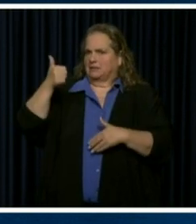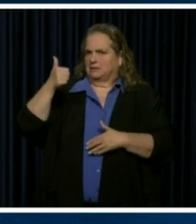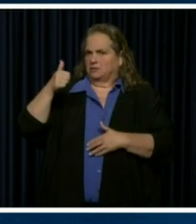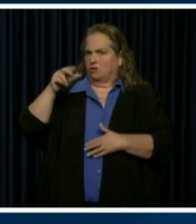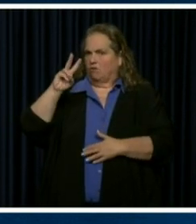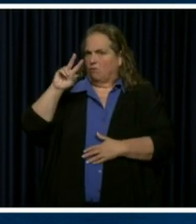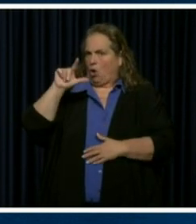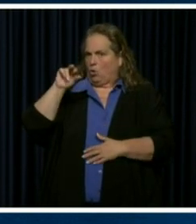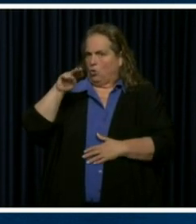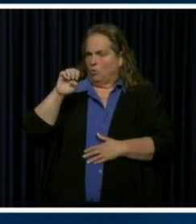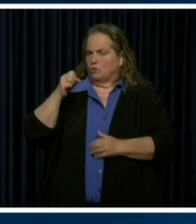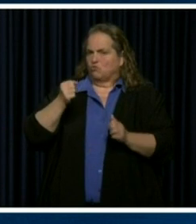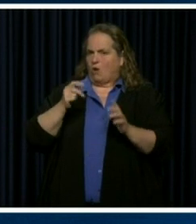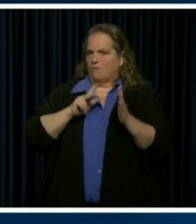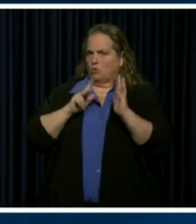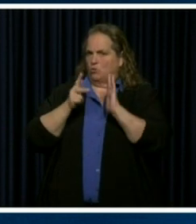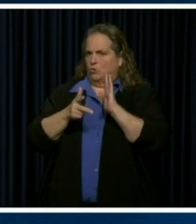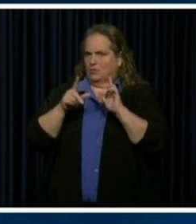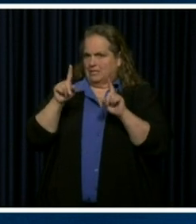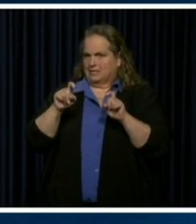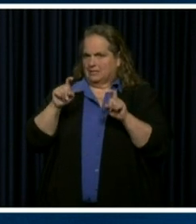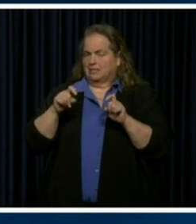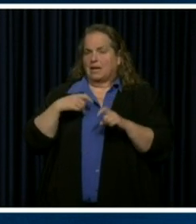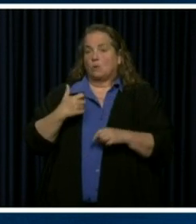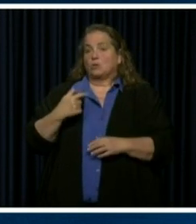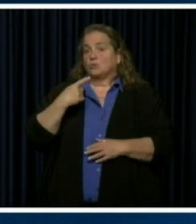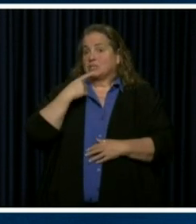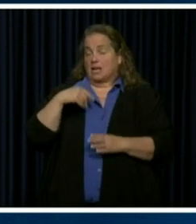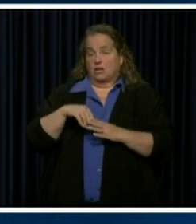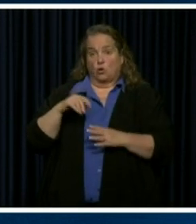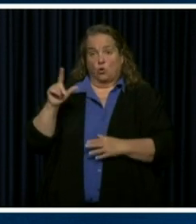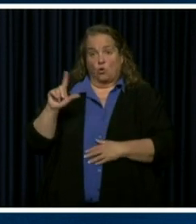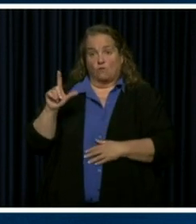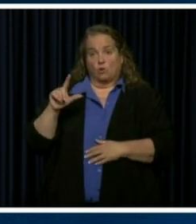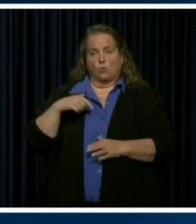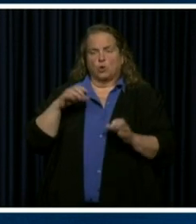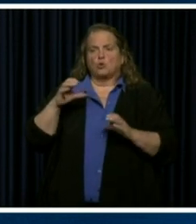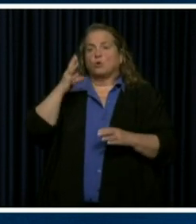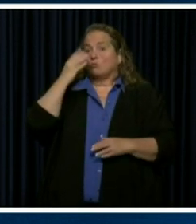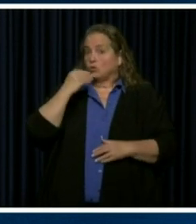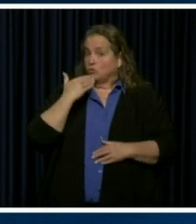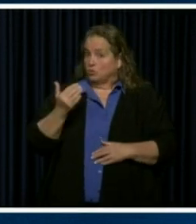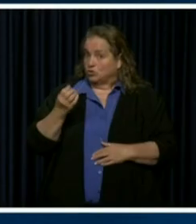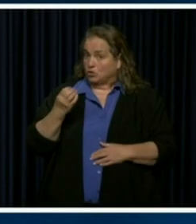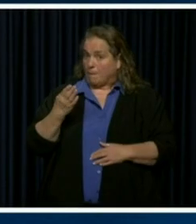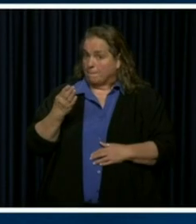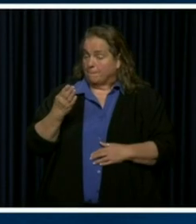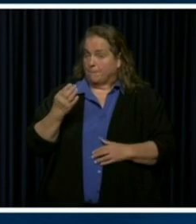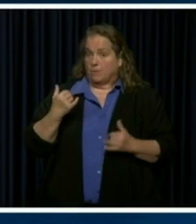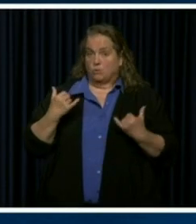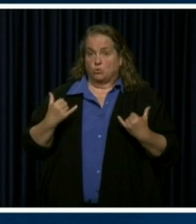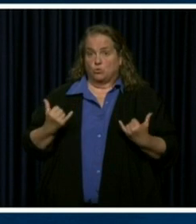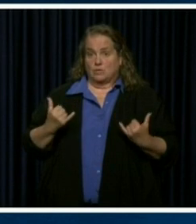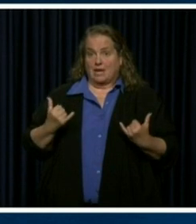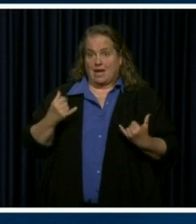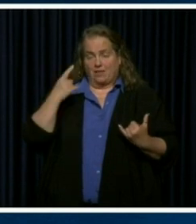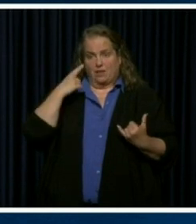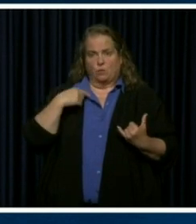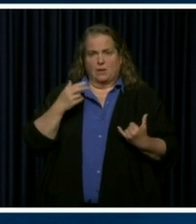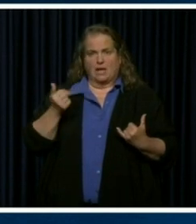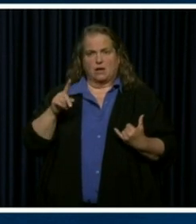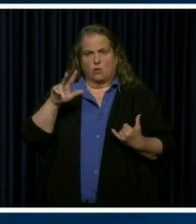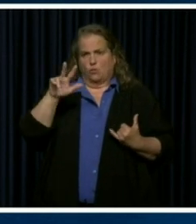volume drive-through testing. And I want to say in Louisville, we're doing a pretty good job. Today, I think we